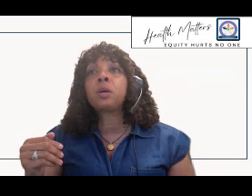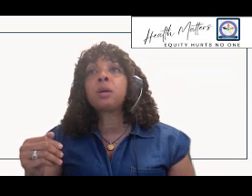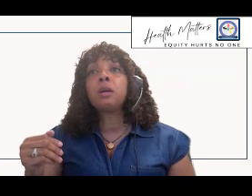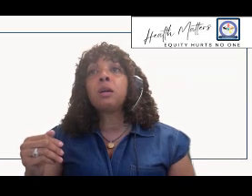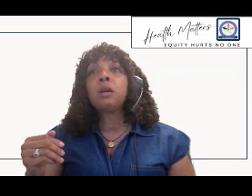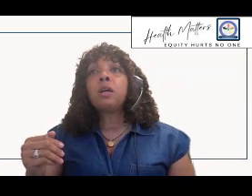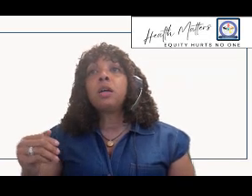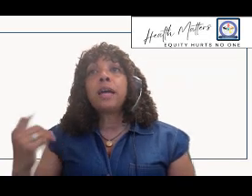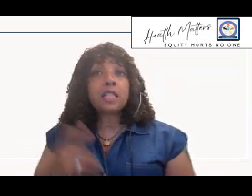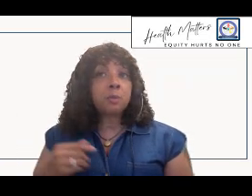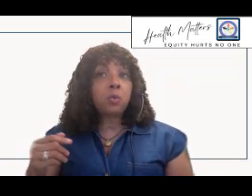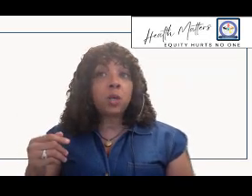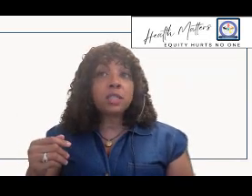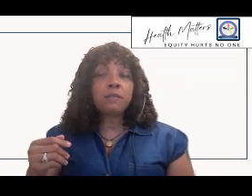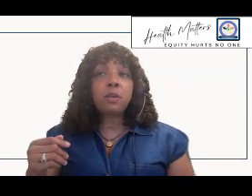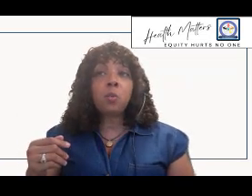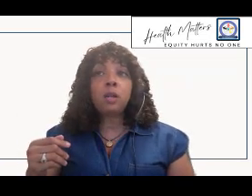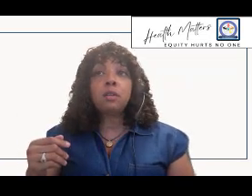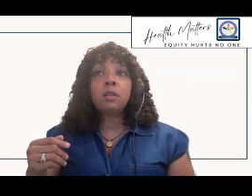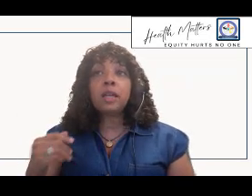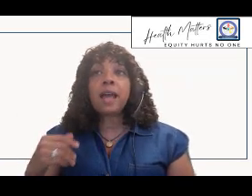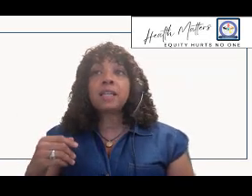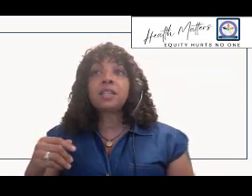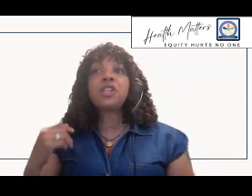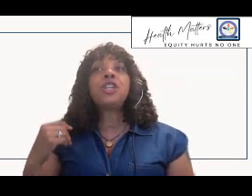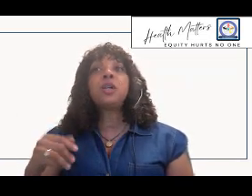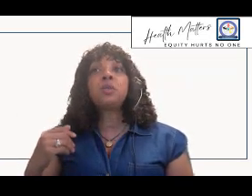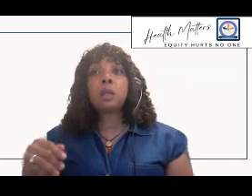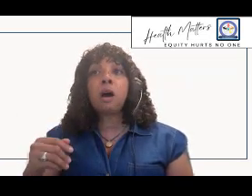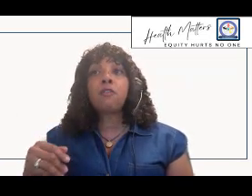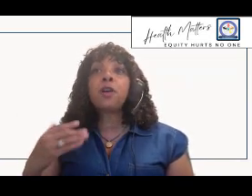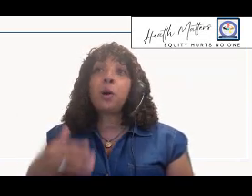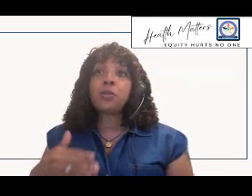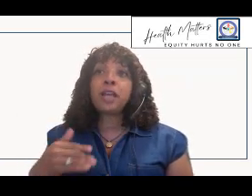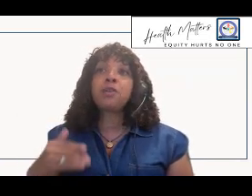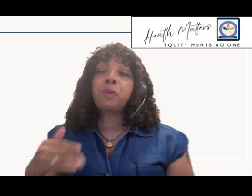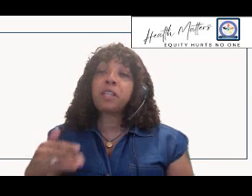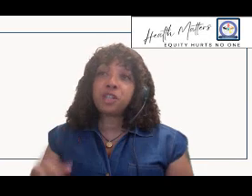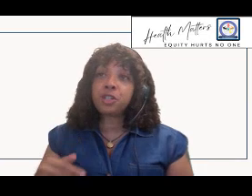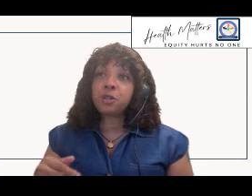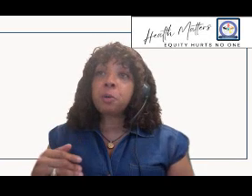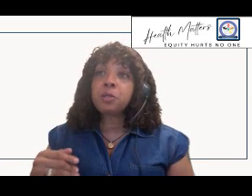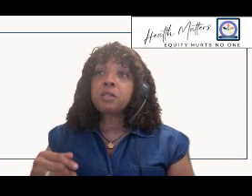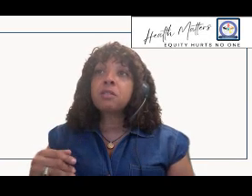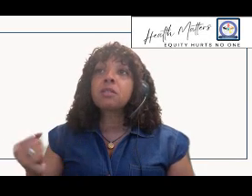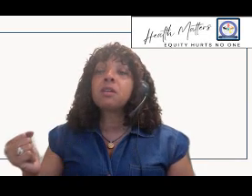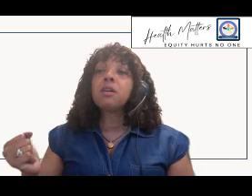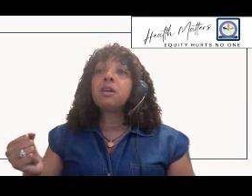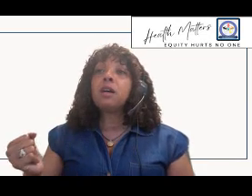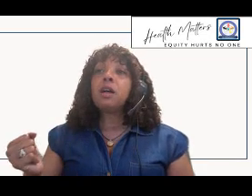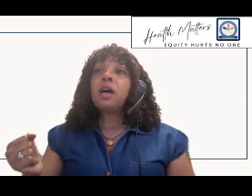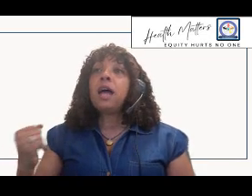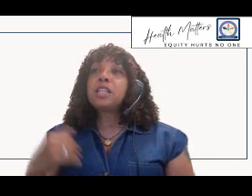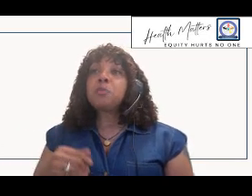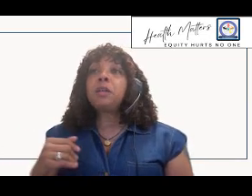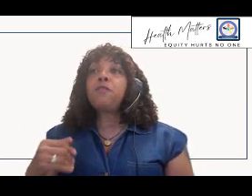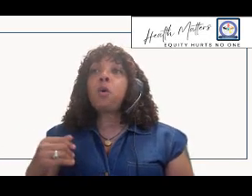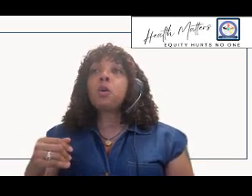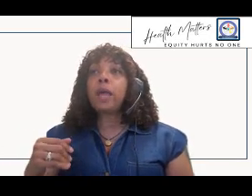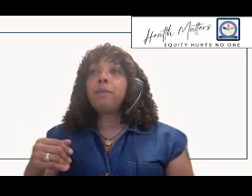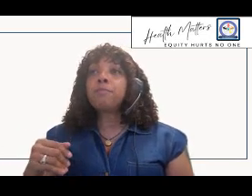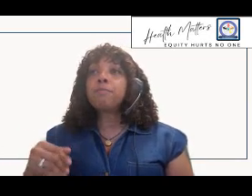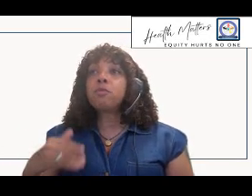diversification work. SB 171 enacts a shield law for healthcare transgendered persons.